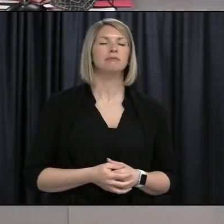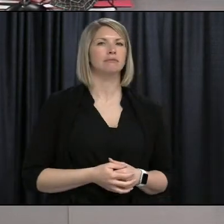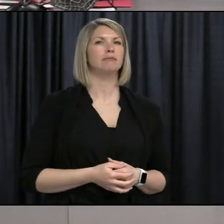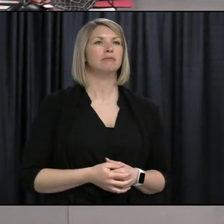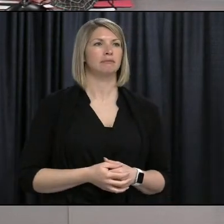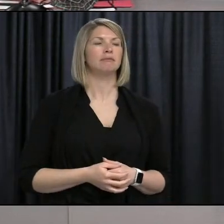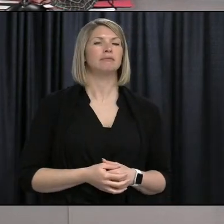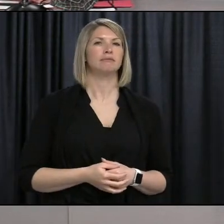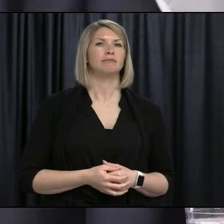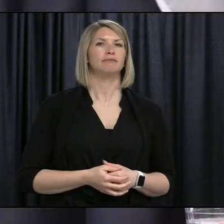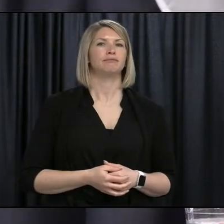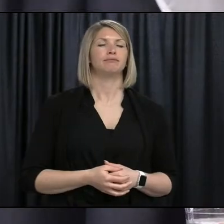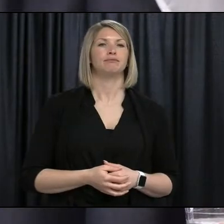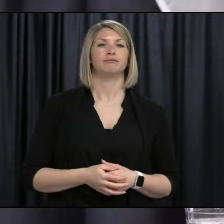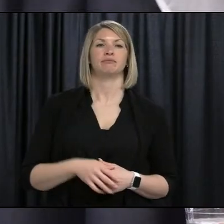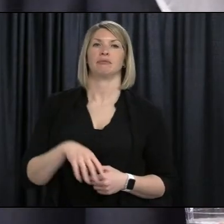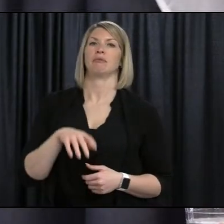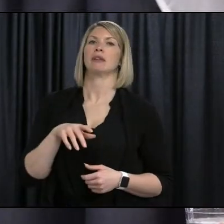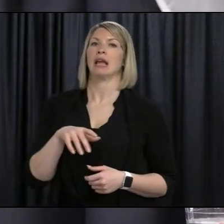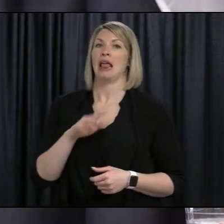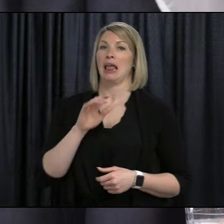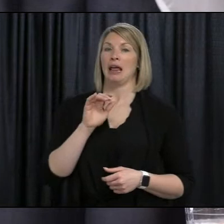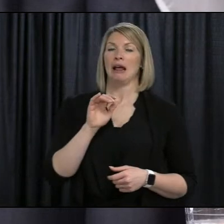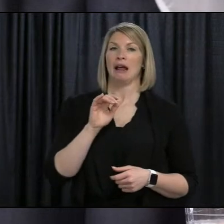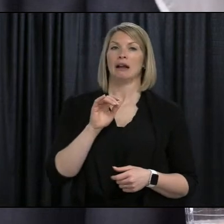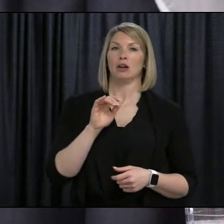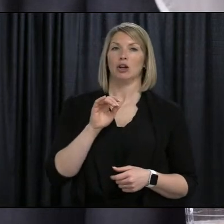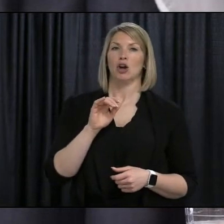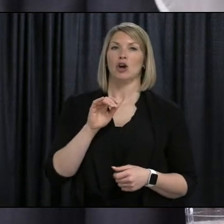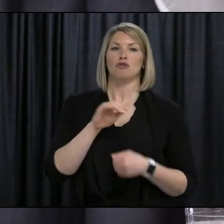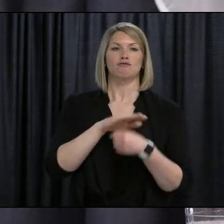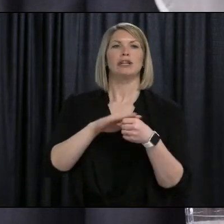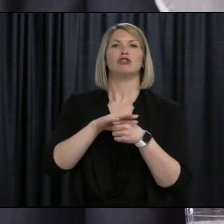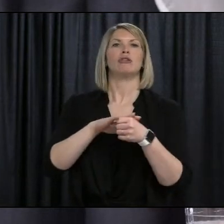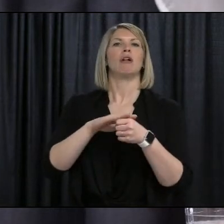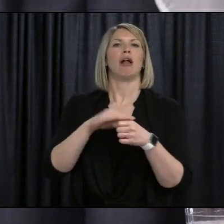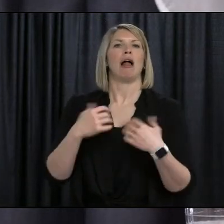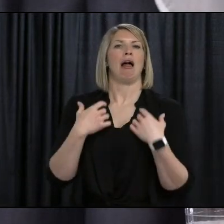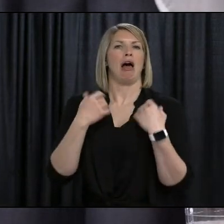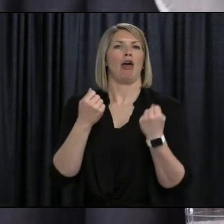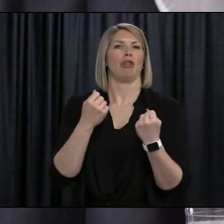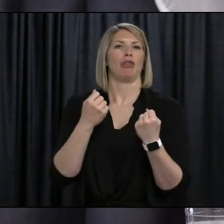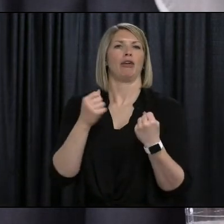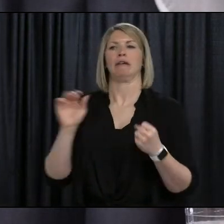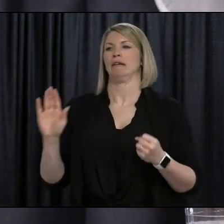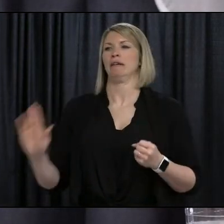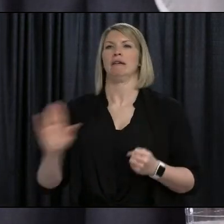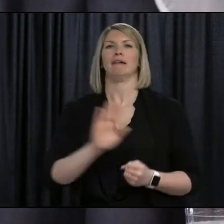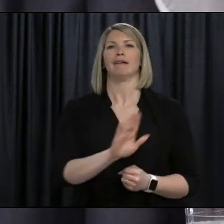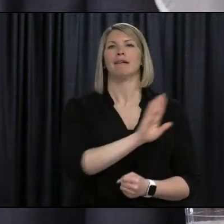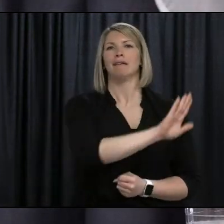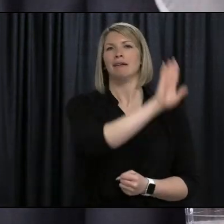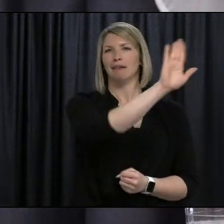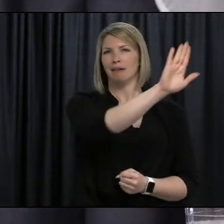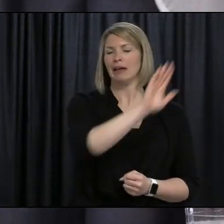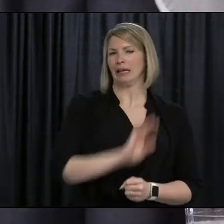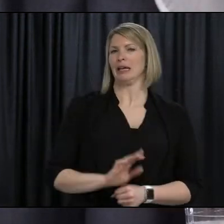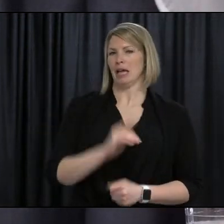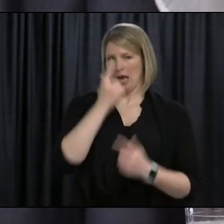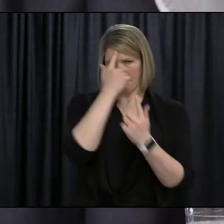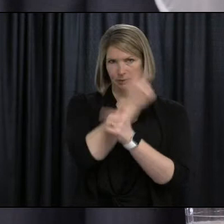That's an operational decision we've left with the regional health authorities. I think there's varying degrees of practicality around